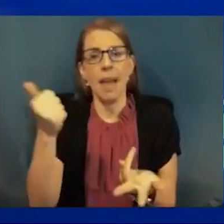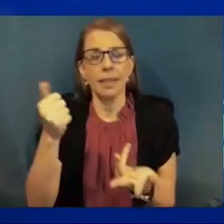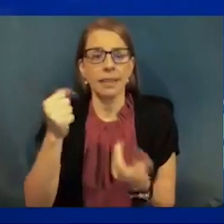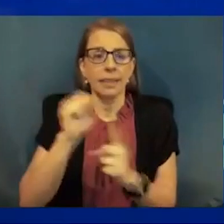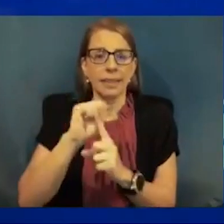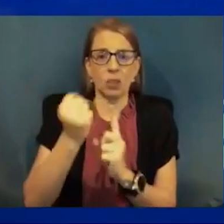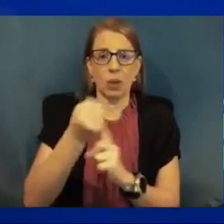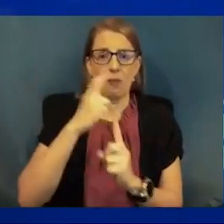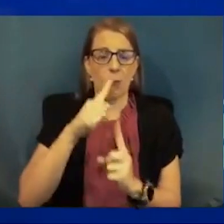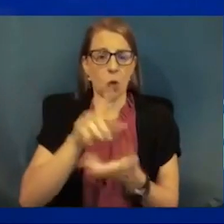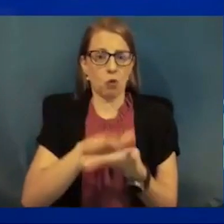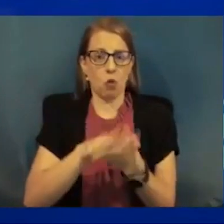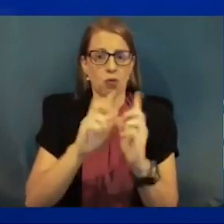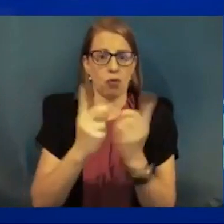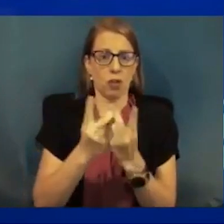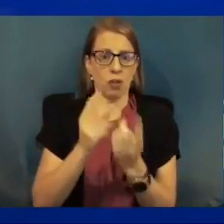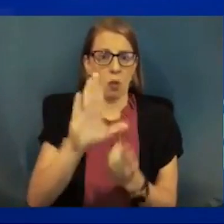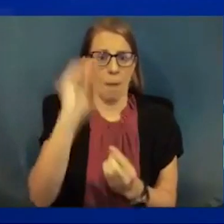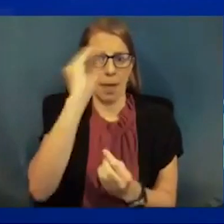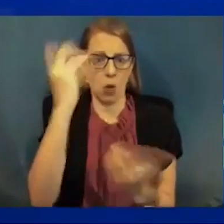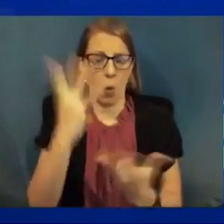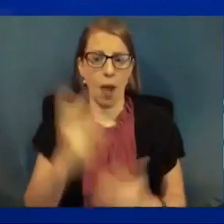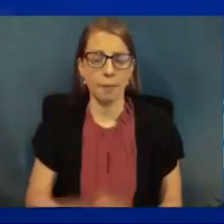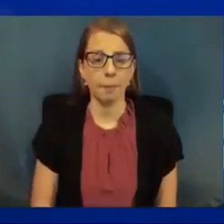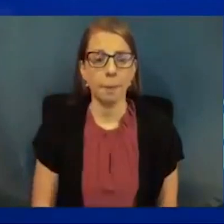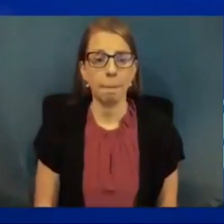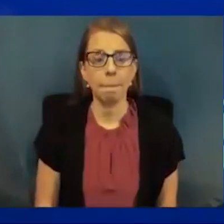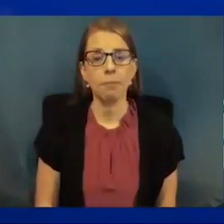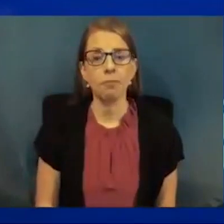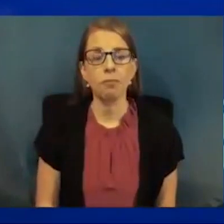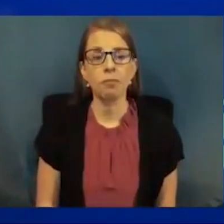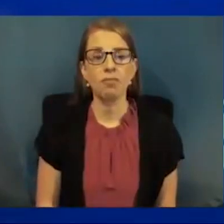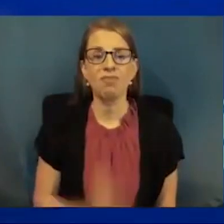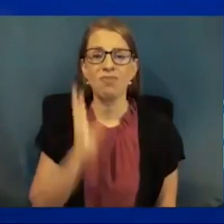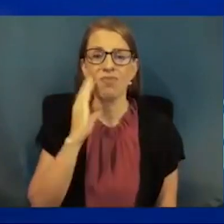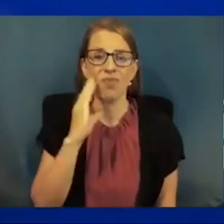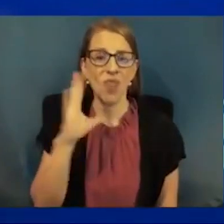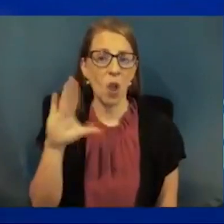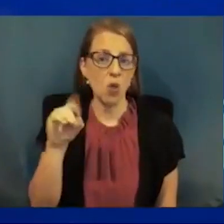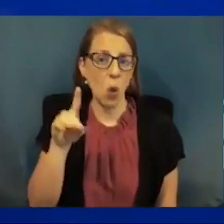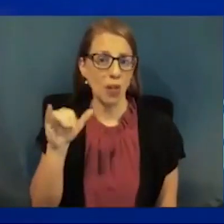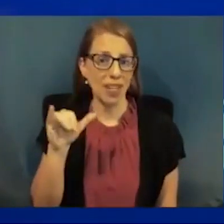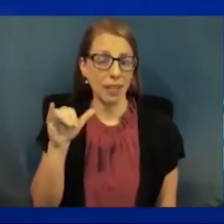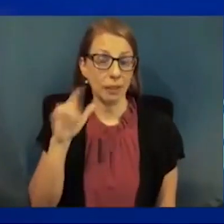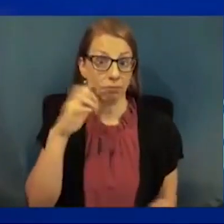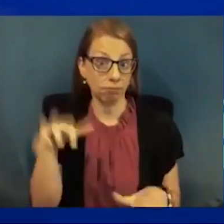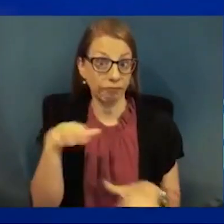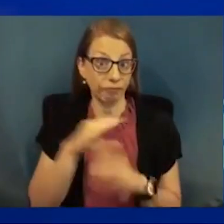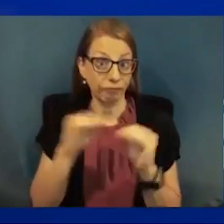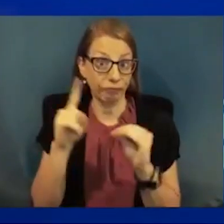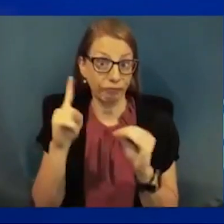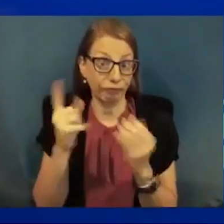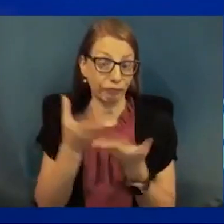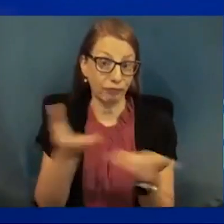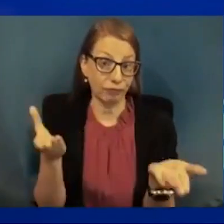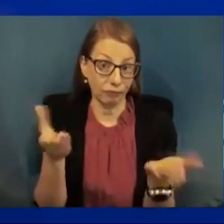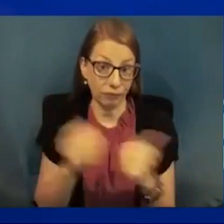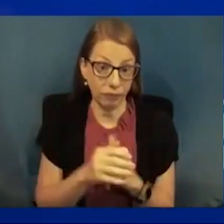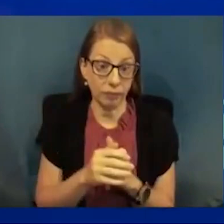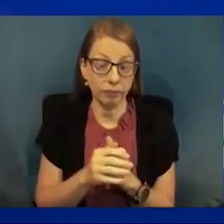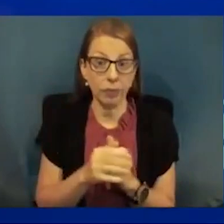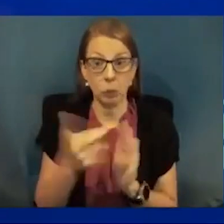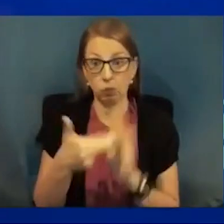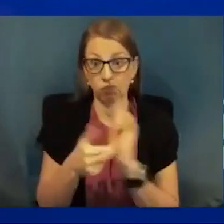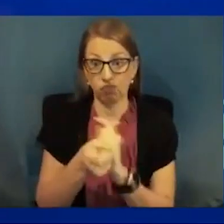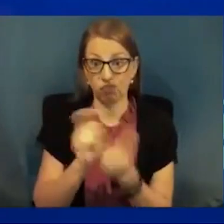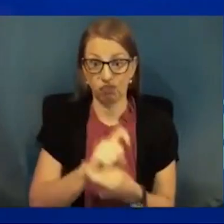doing? So, Cody, I think this will come as no surprise to anyone. We come at this from a uniquely